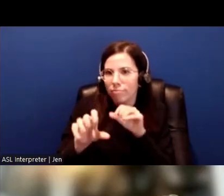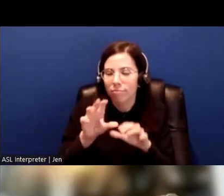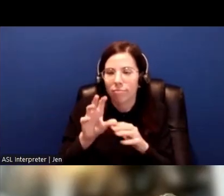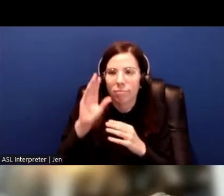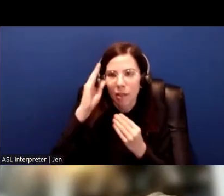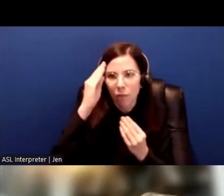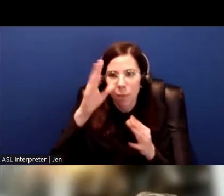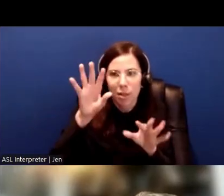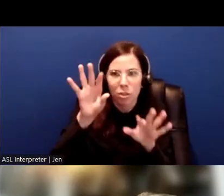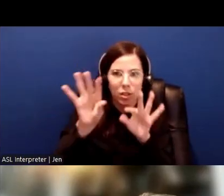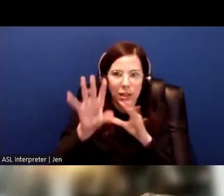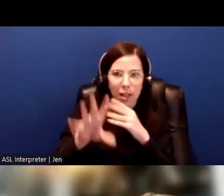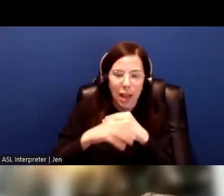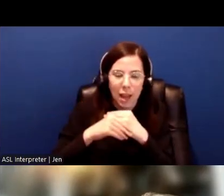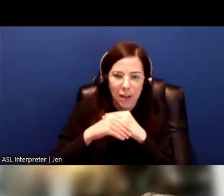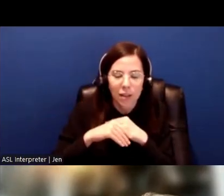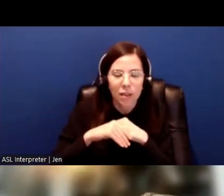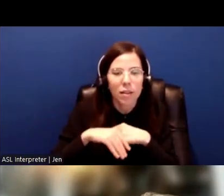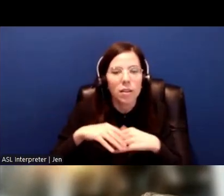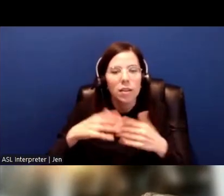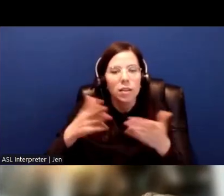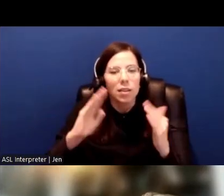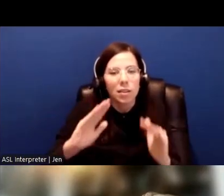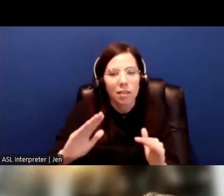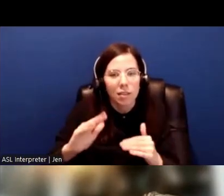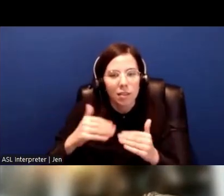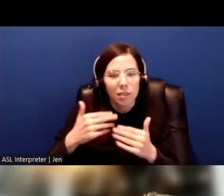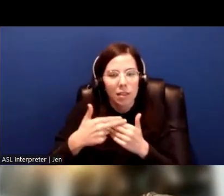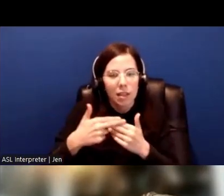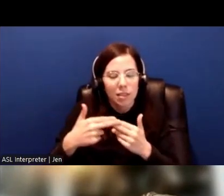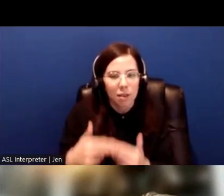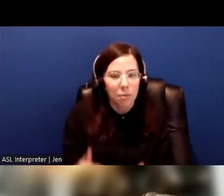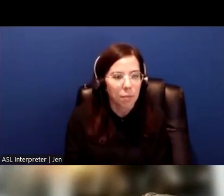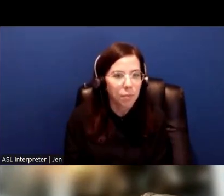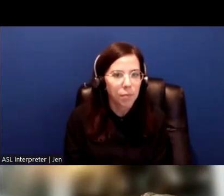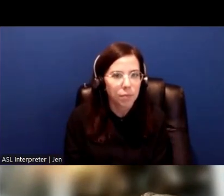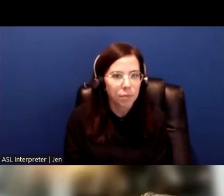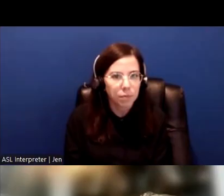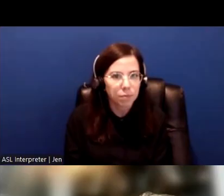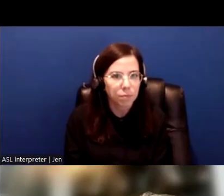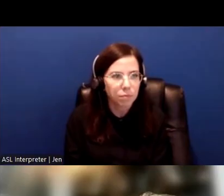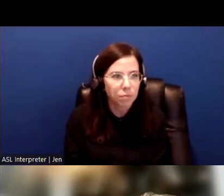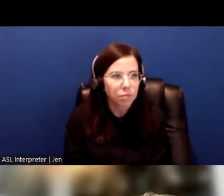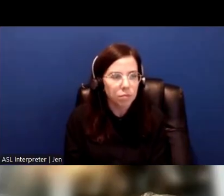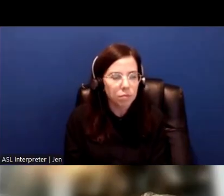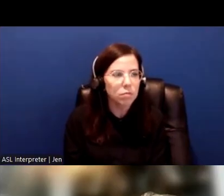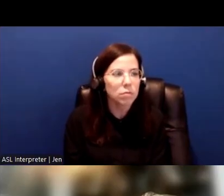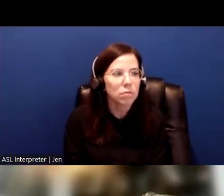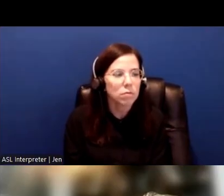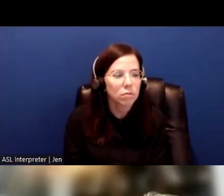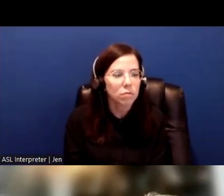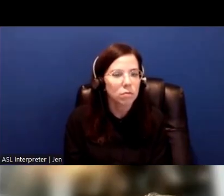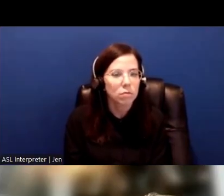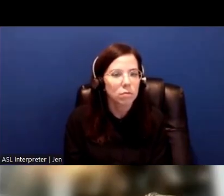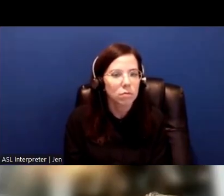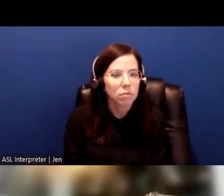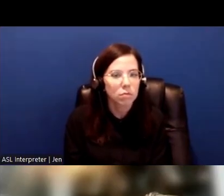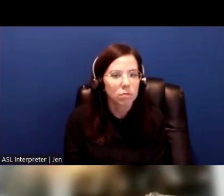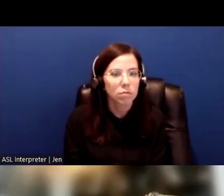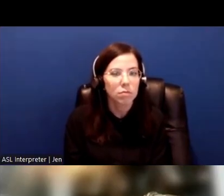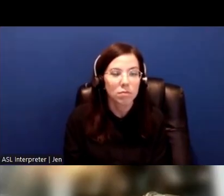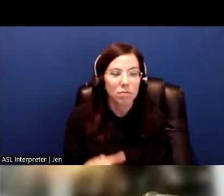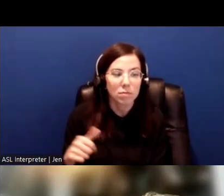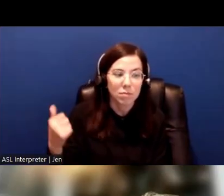about that. And then moving on to the next slide, just another highlight of NAVRA membership is